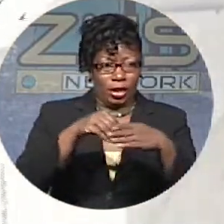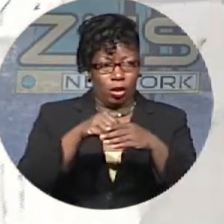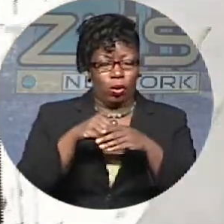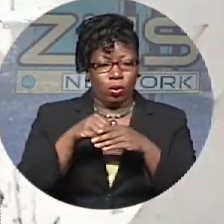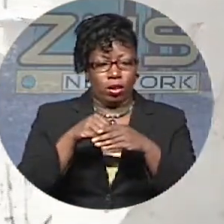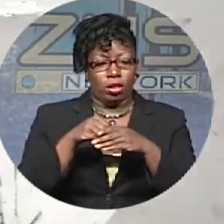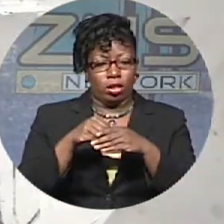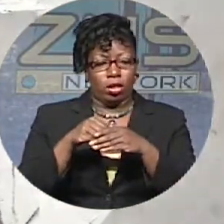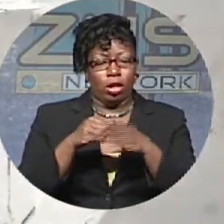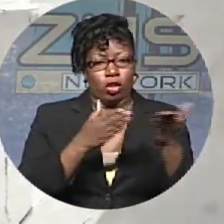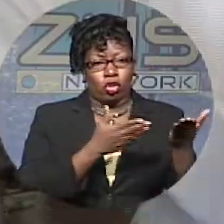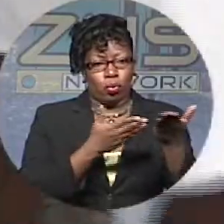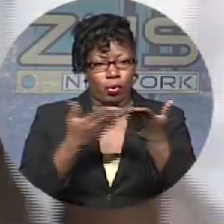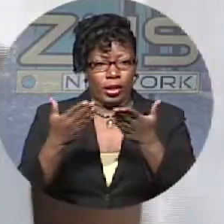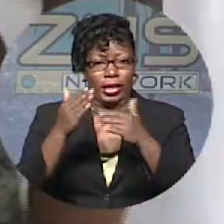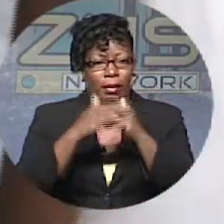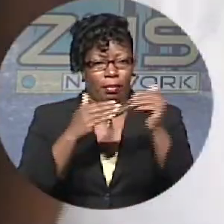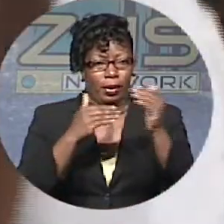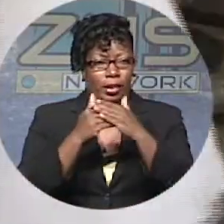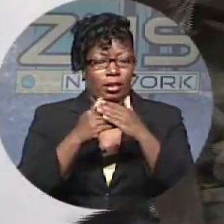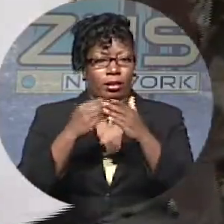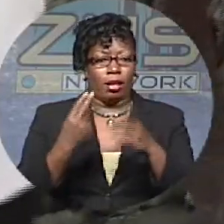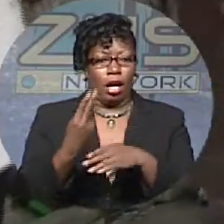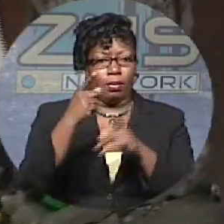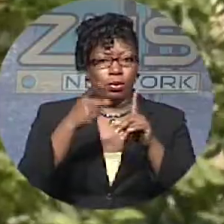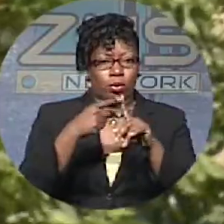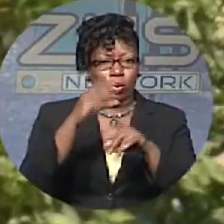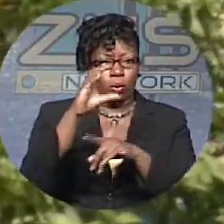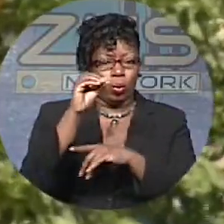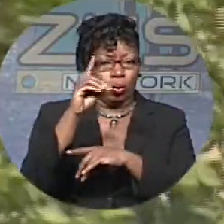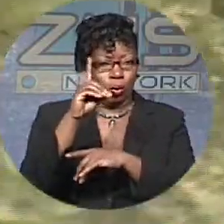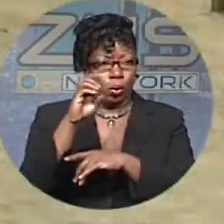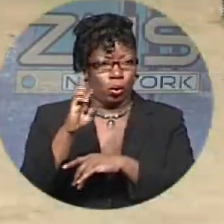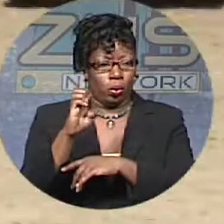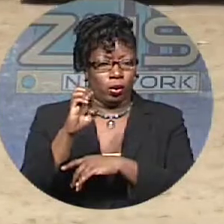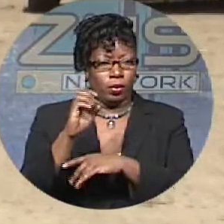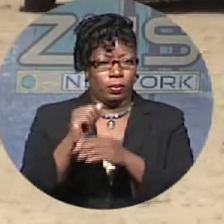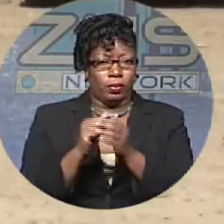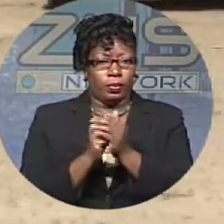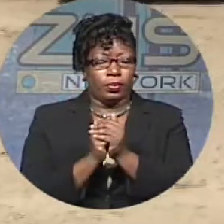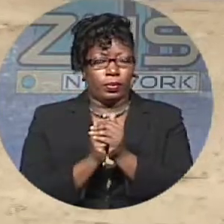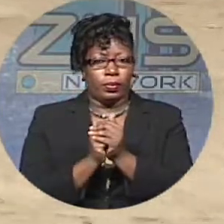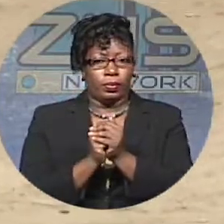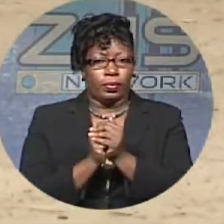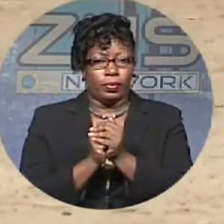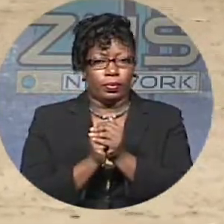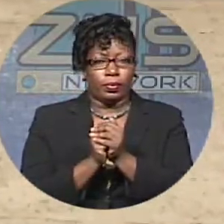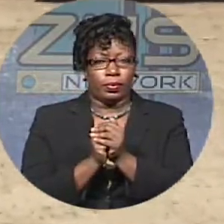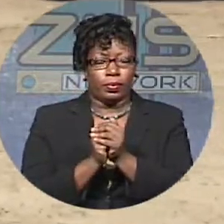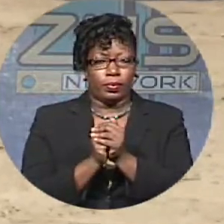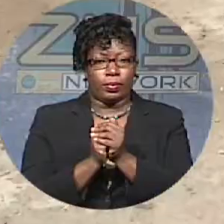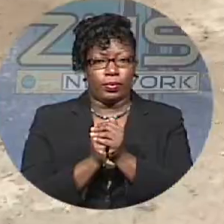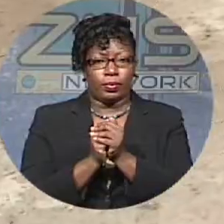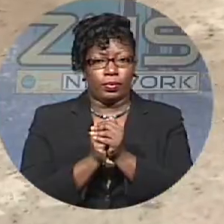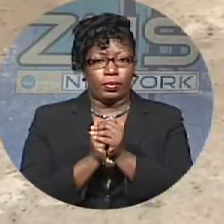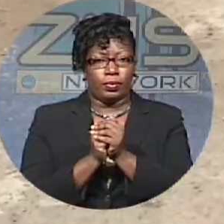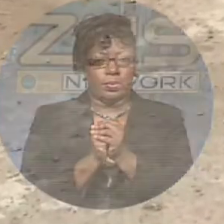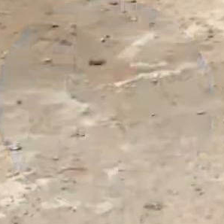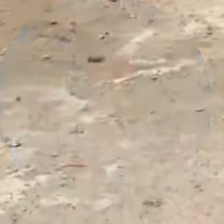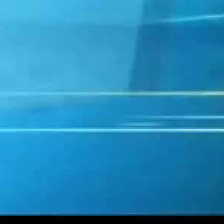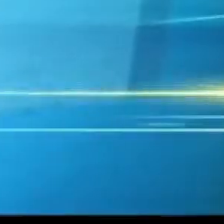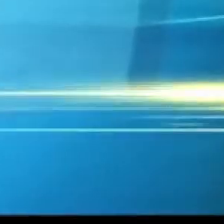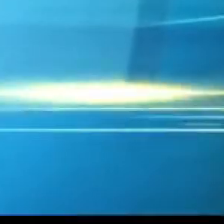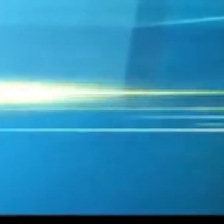up to code. Residents, however, are requesting more time. Janae Noel Ferguson, ZNS Network